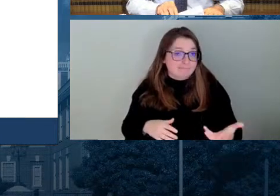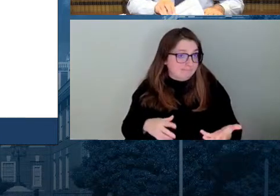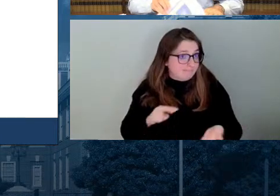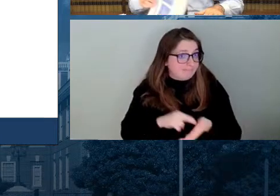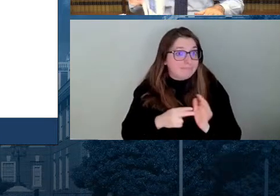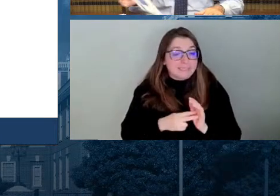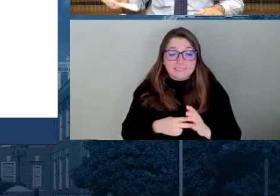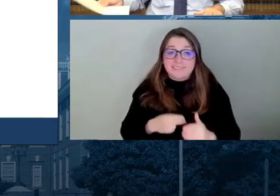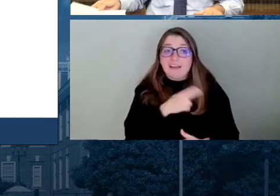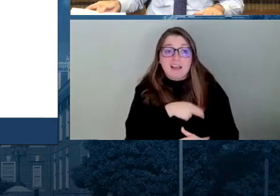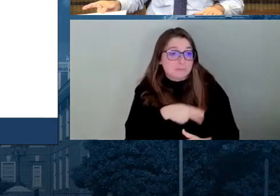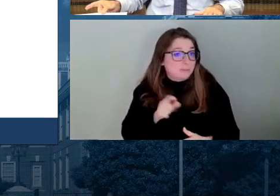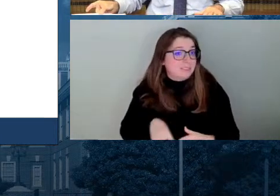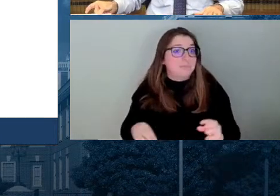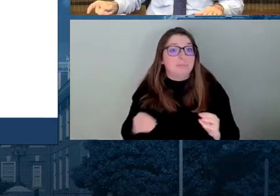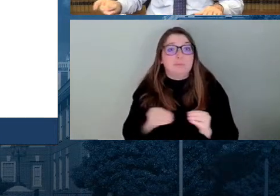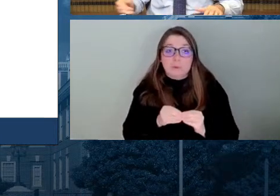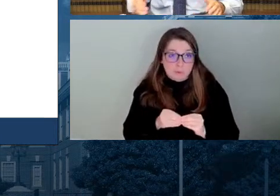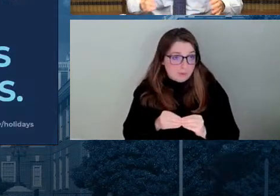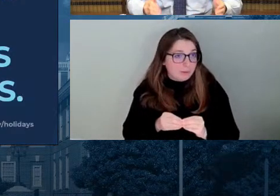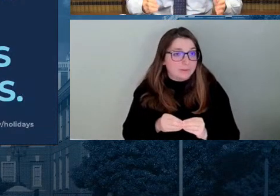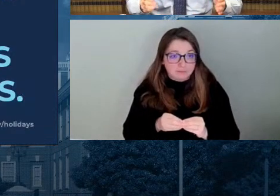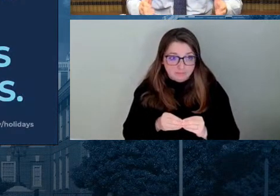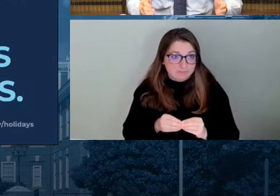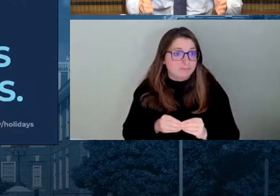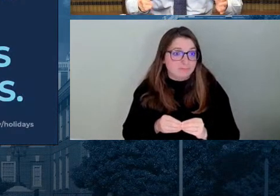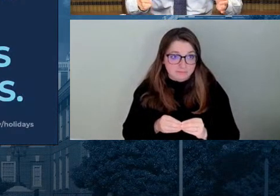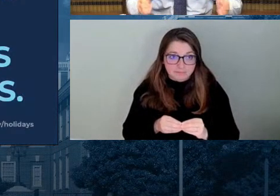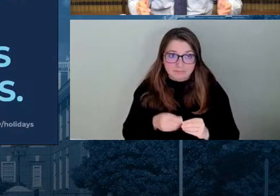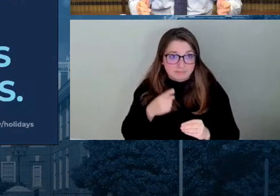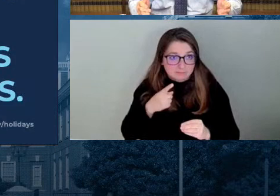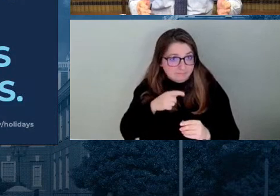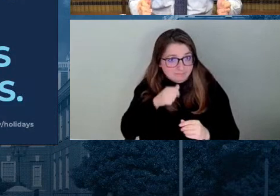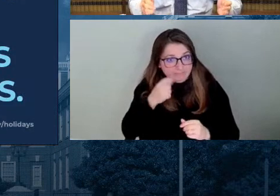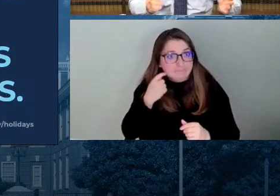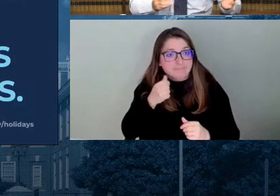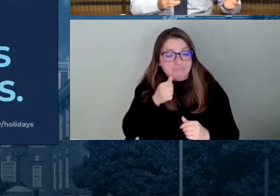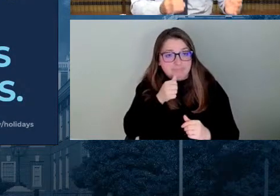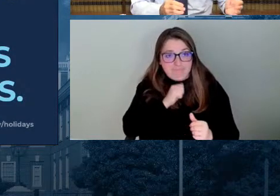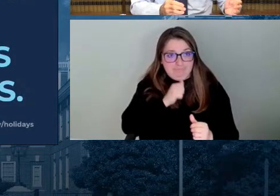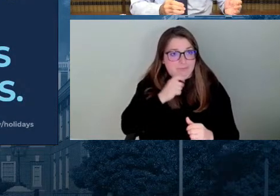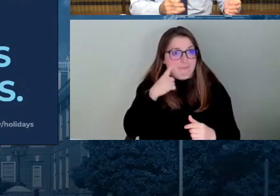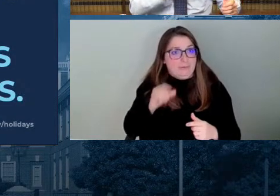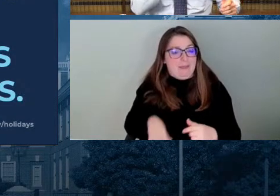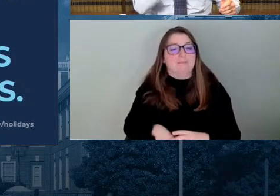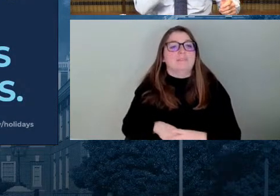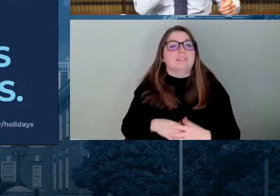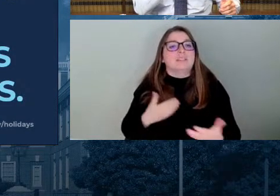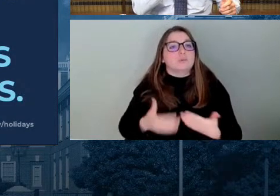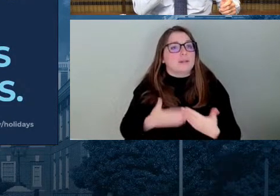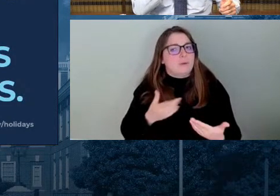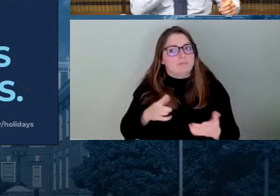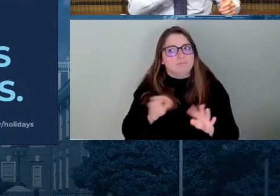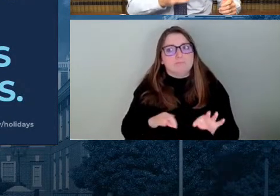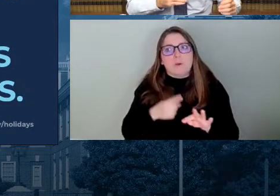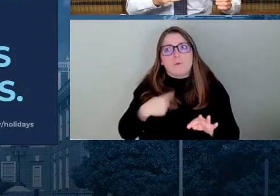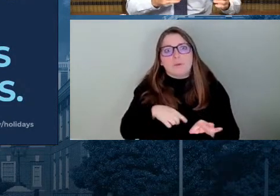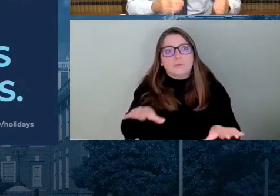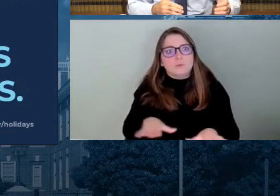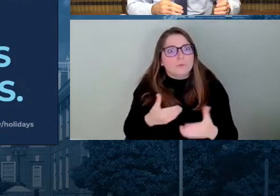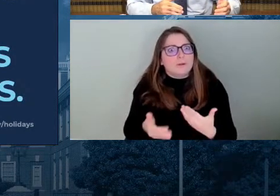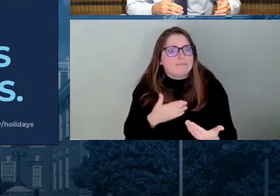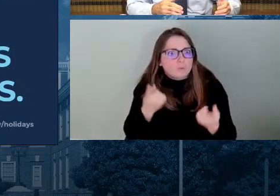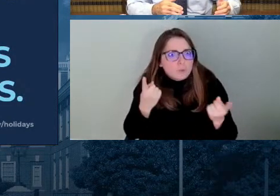there. So the message is, let's do the things that we know that work. We've seen these surges in the past 2 years.